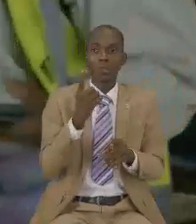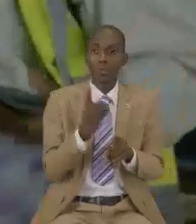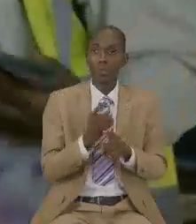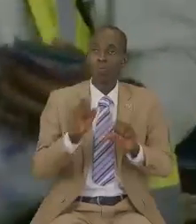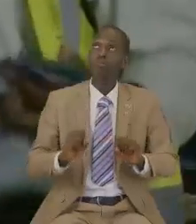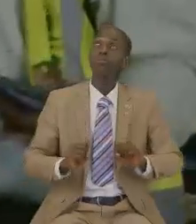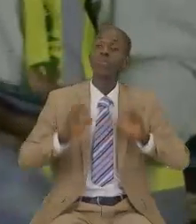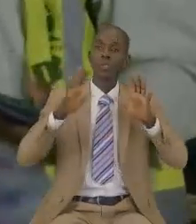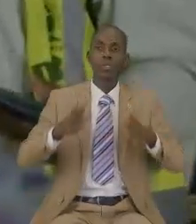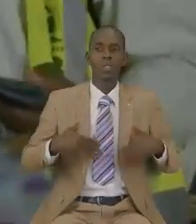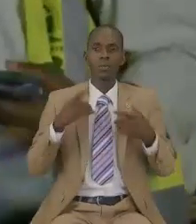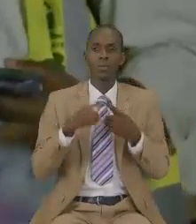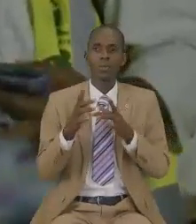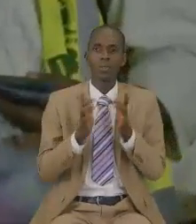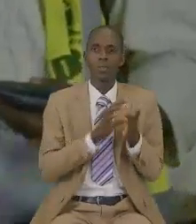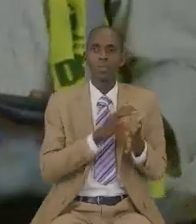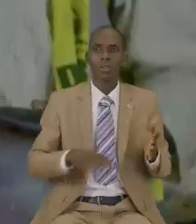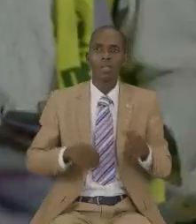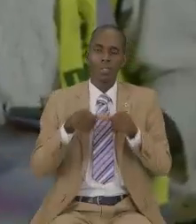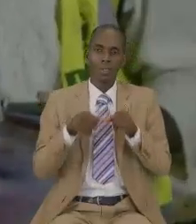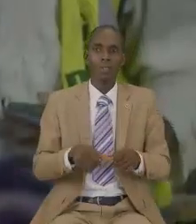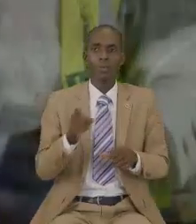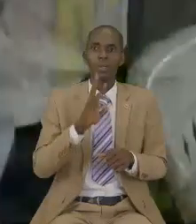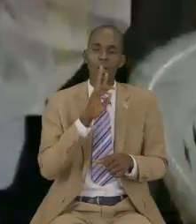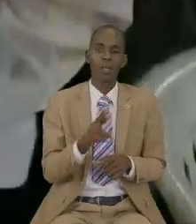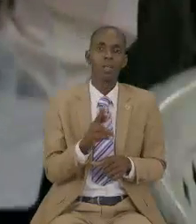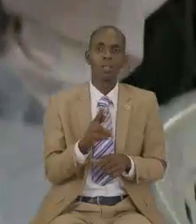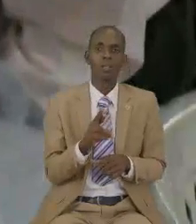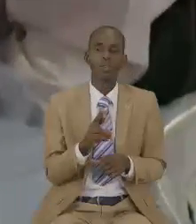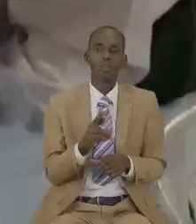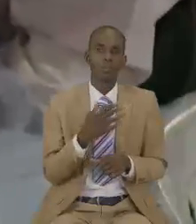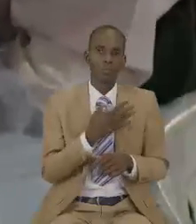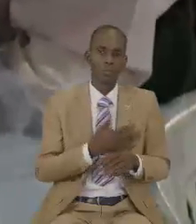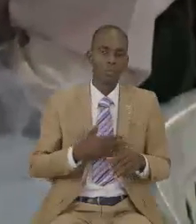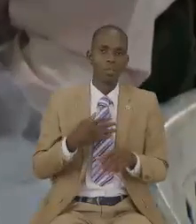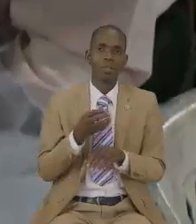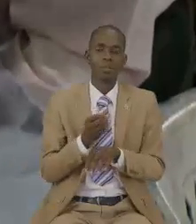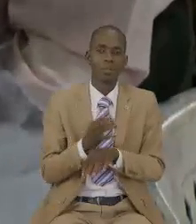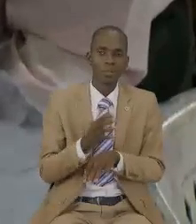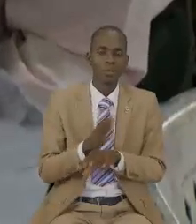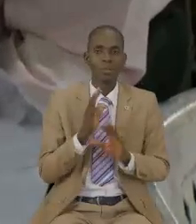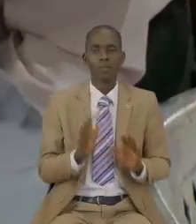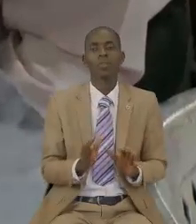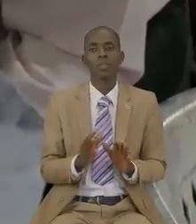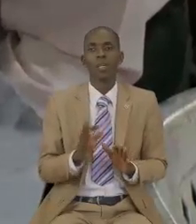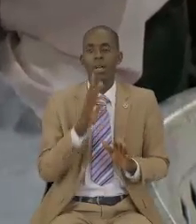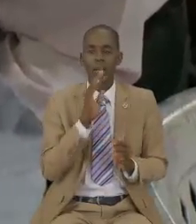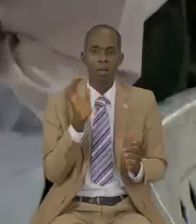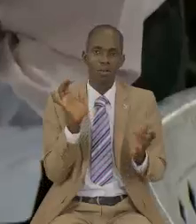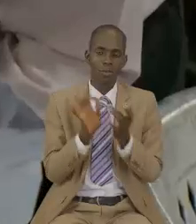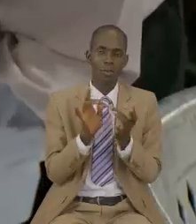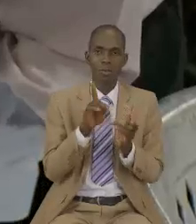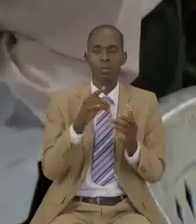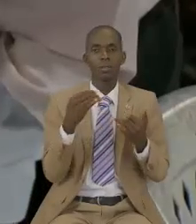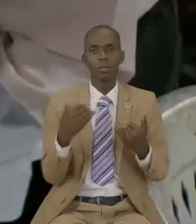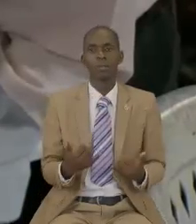Jesus Christ. Remain where you are. Please, the counselors are reaching you right now. And